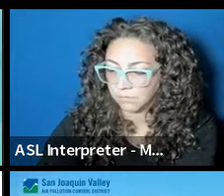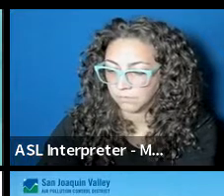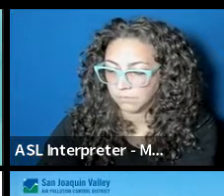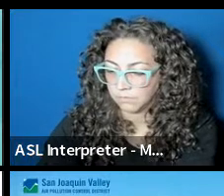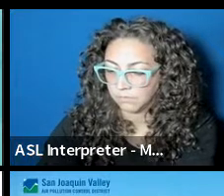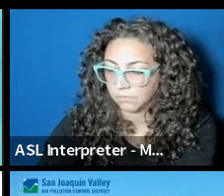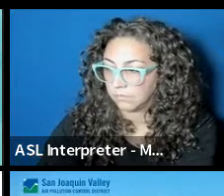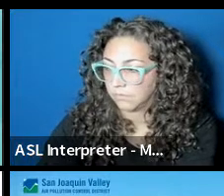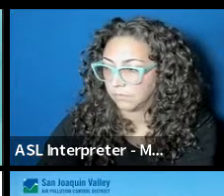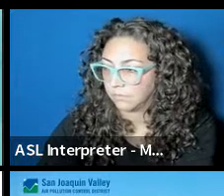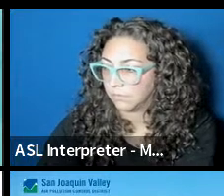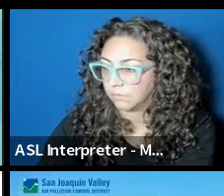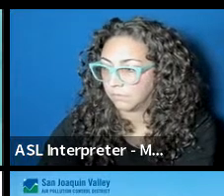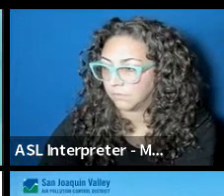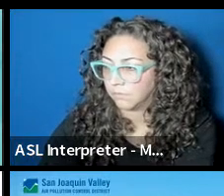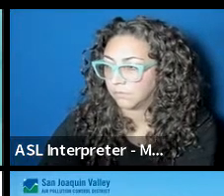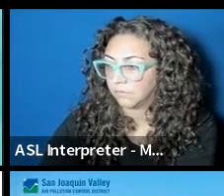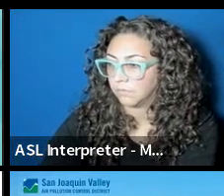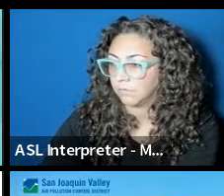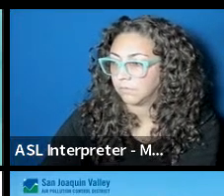saying something.